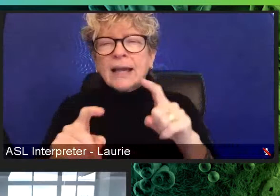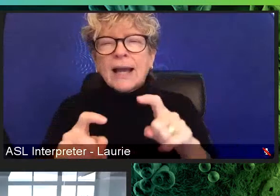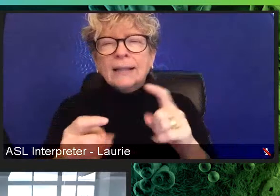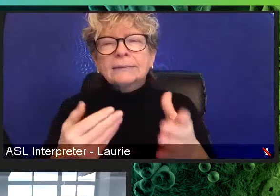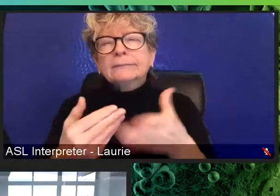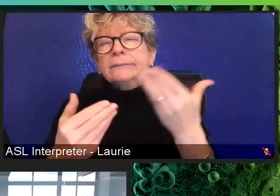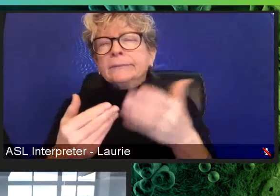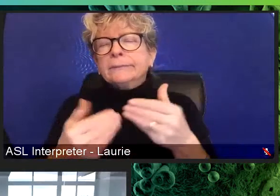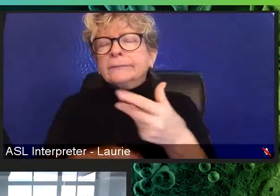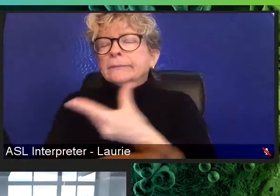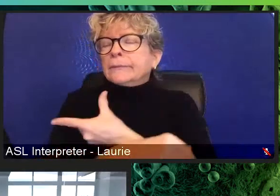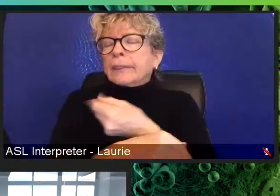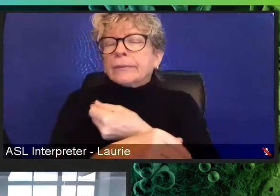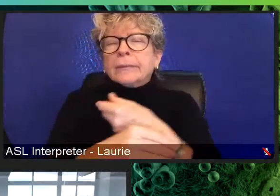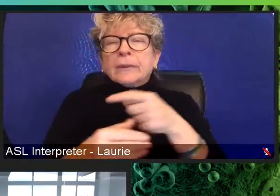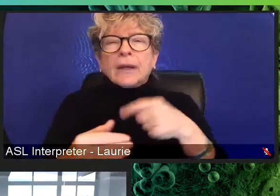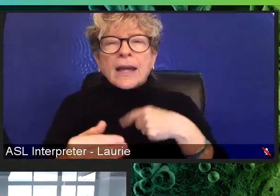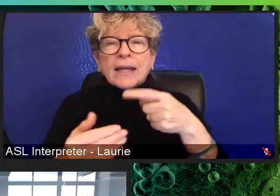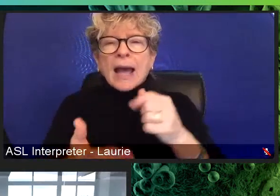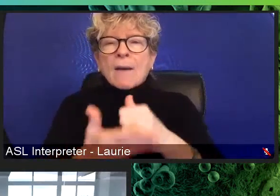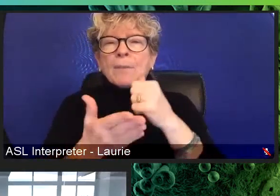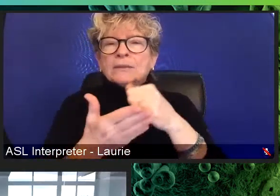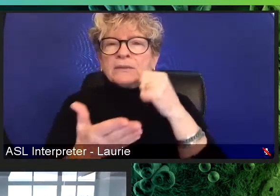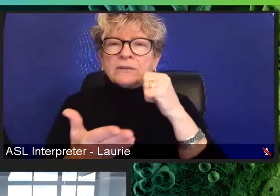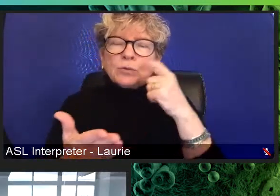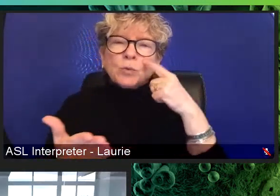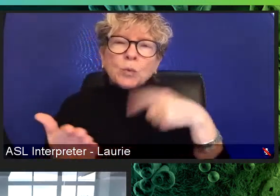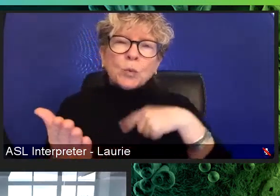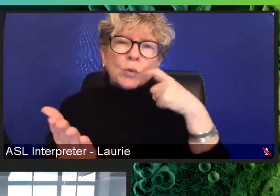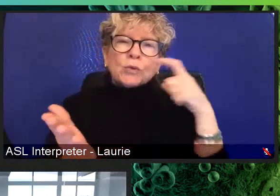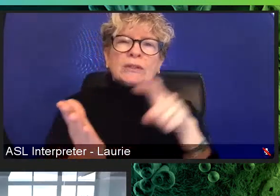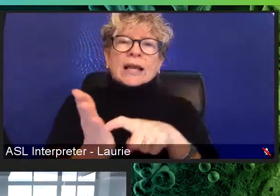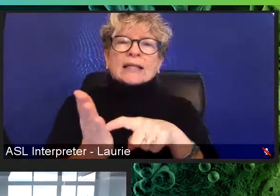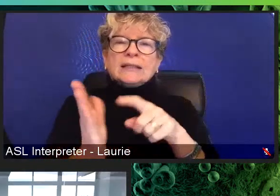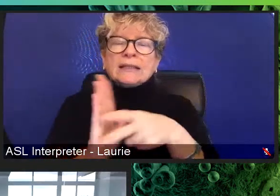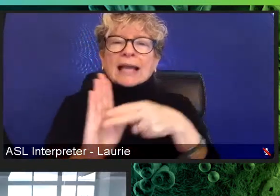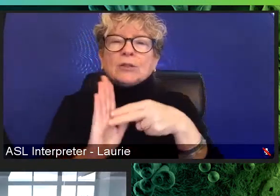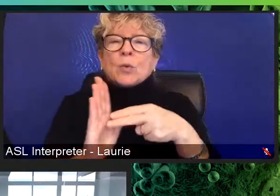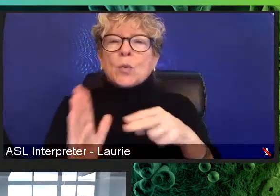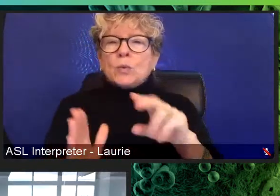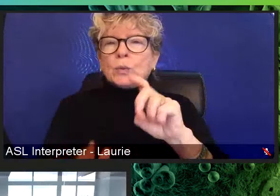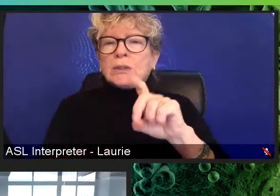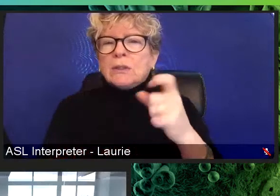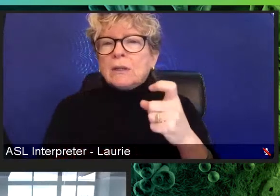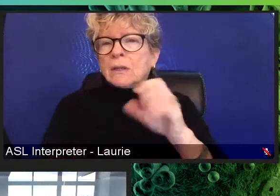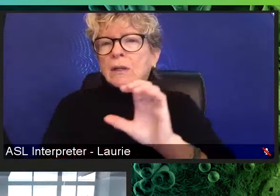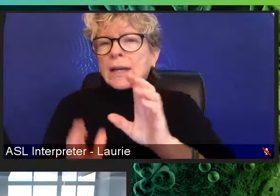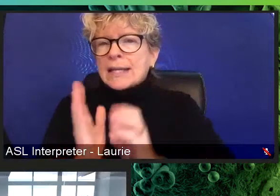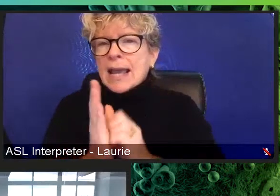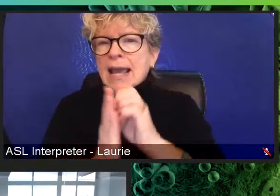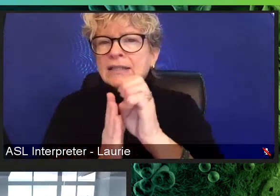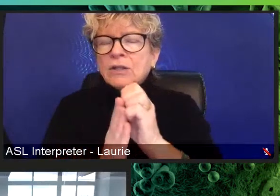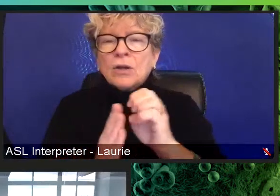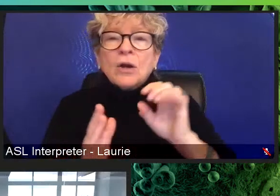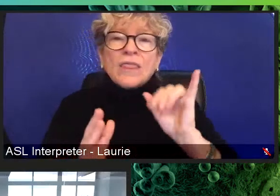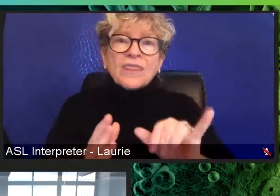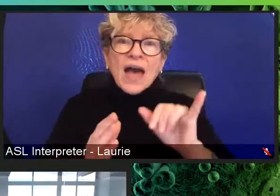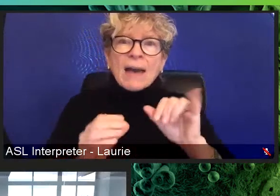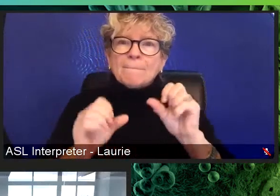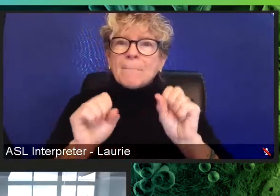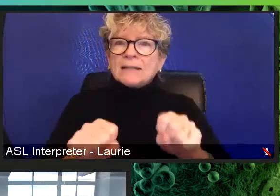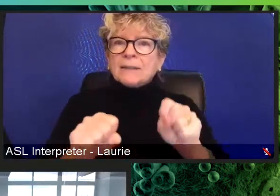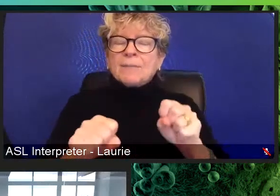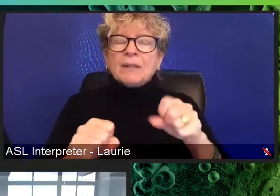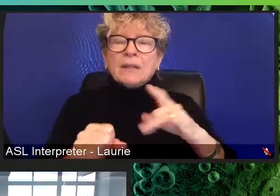diagnose cancer and tell us that someone has a cancer in their body could be incredibly exciting. Tell us